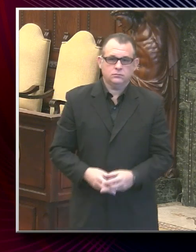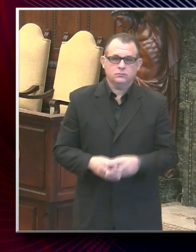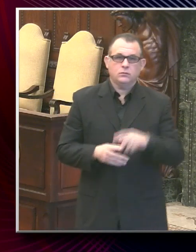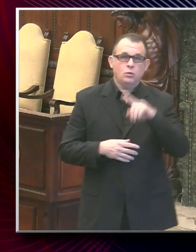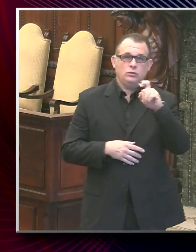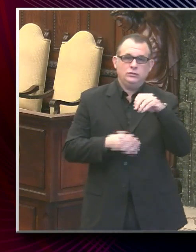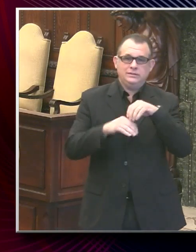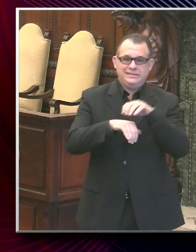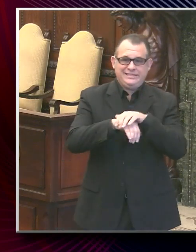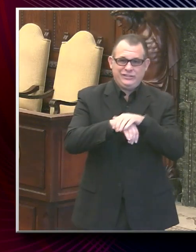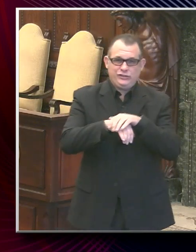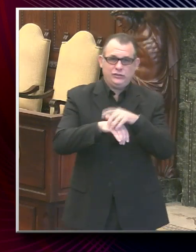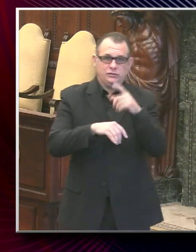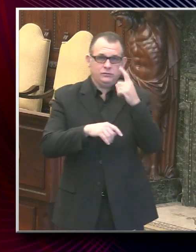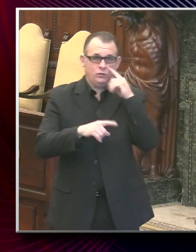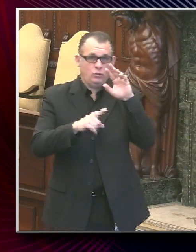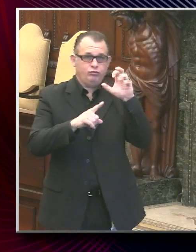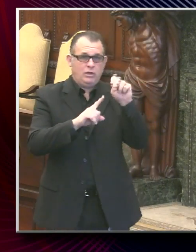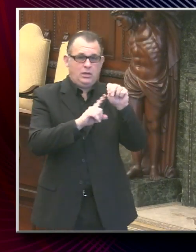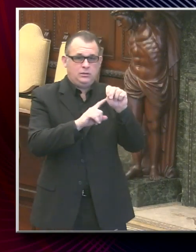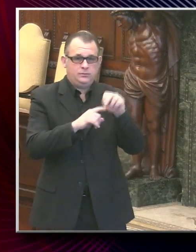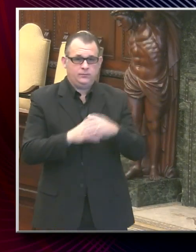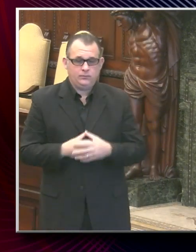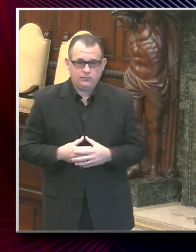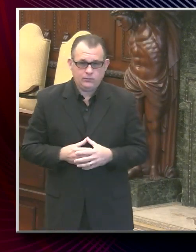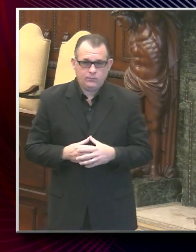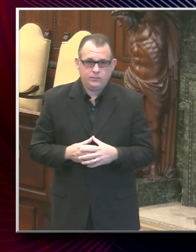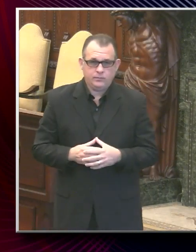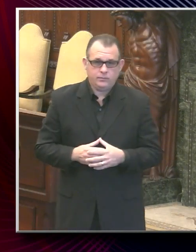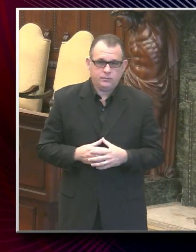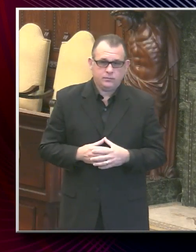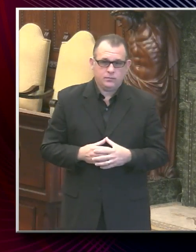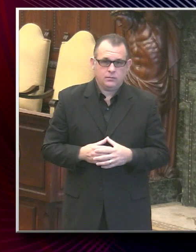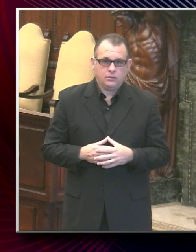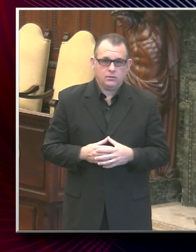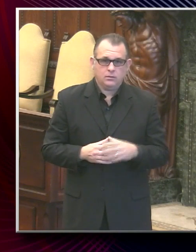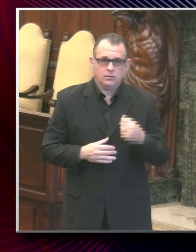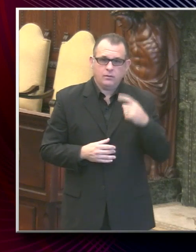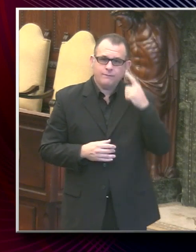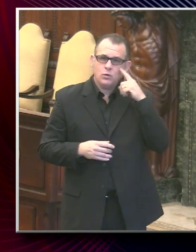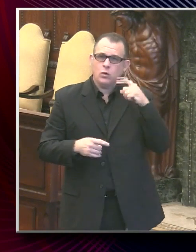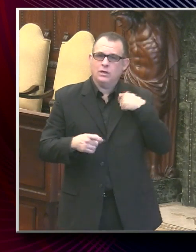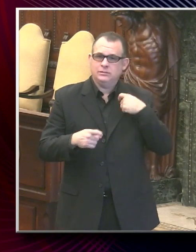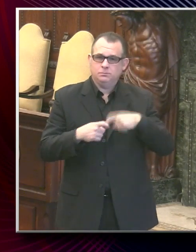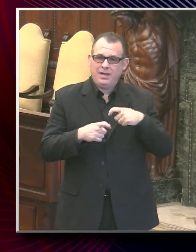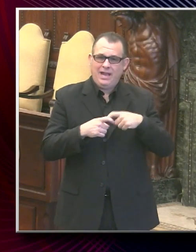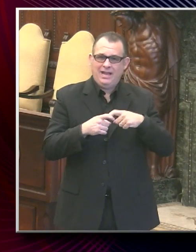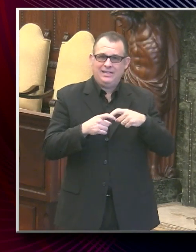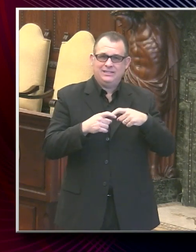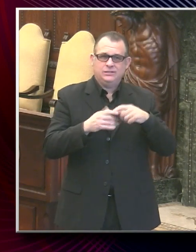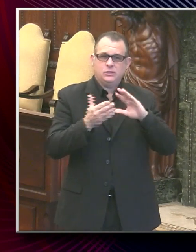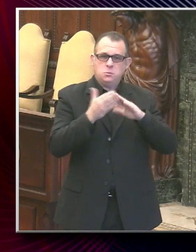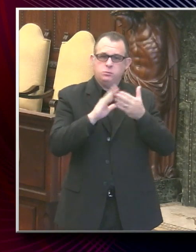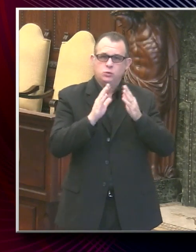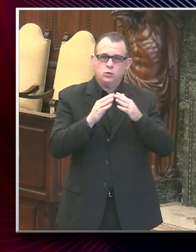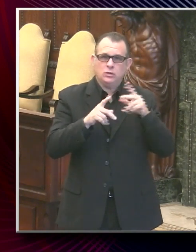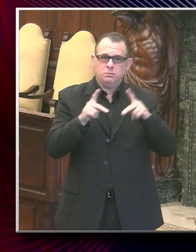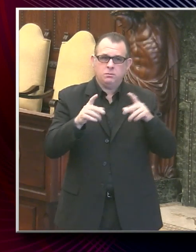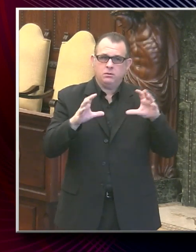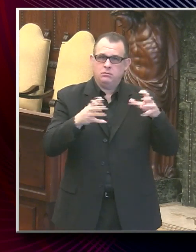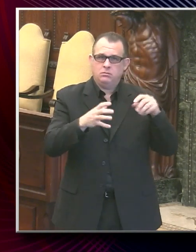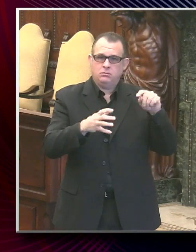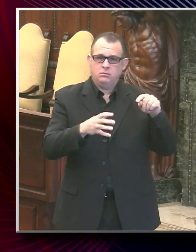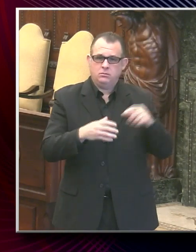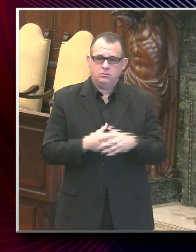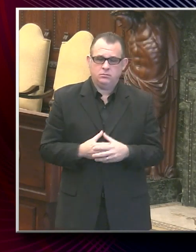Brian. And Brian, this question has been asked already in English, but this is for the benefit of the Spanish-speaking audience. And the question is whether your resignation is a reflection that